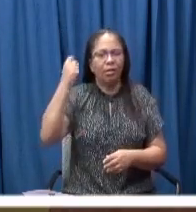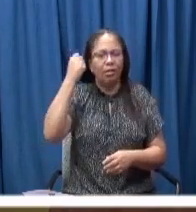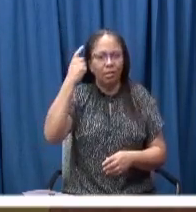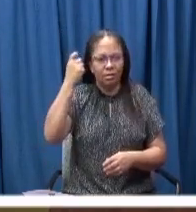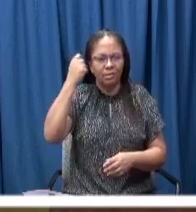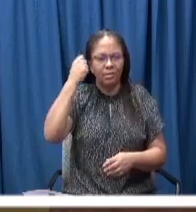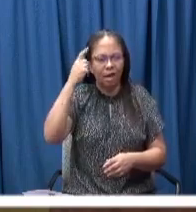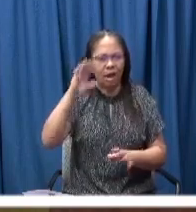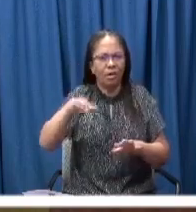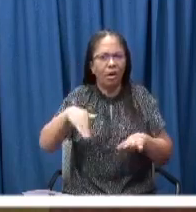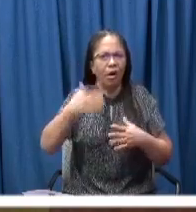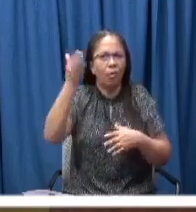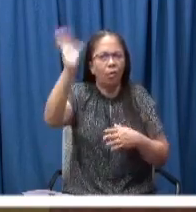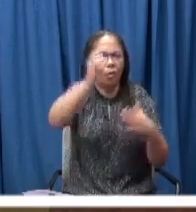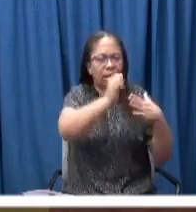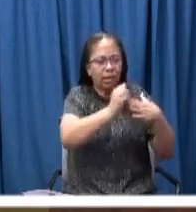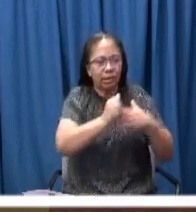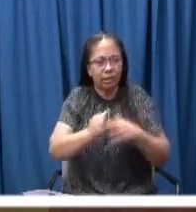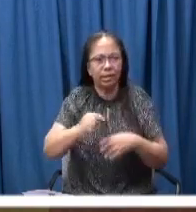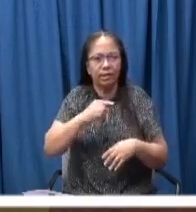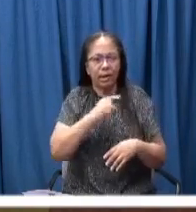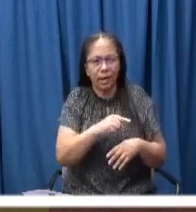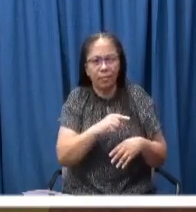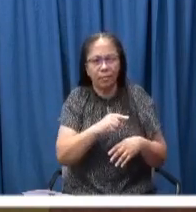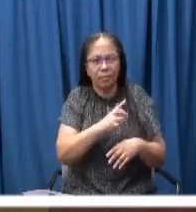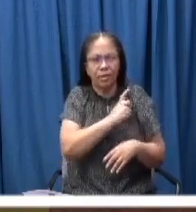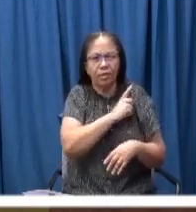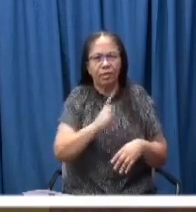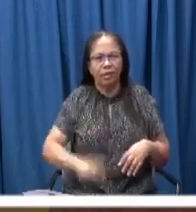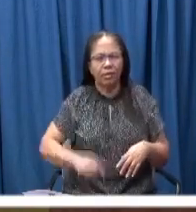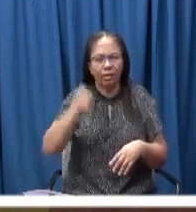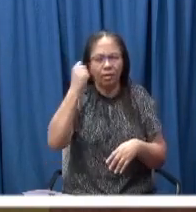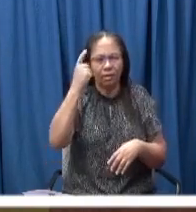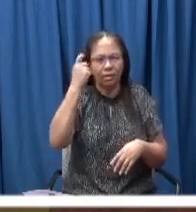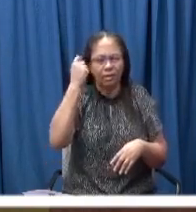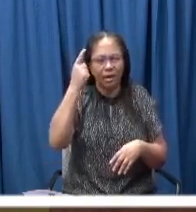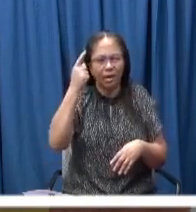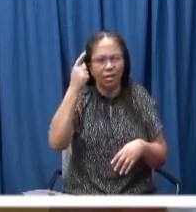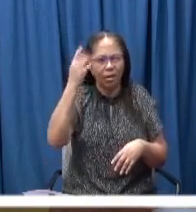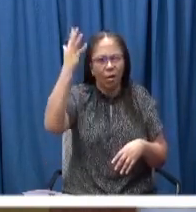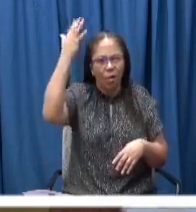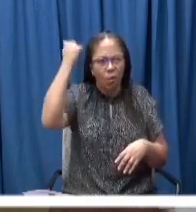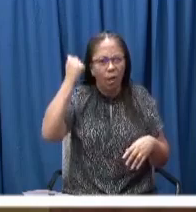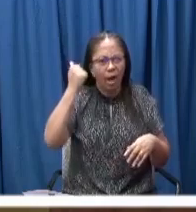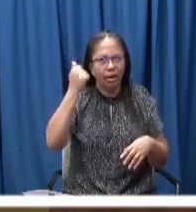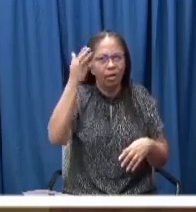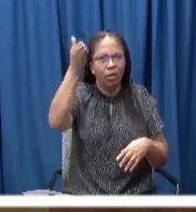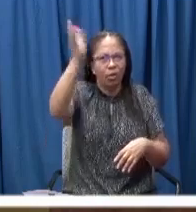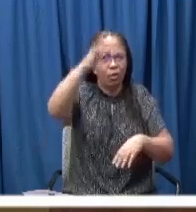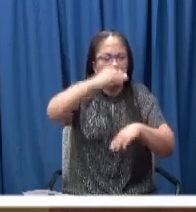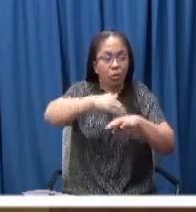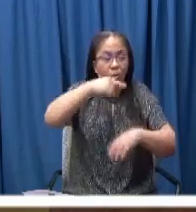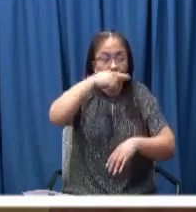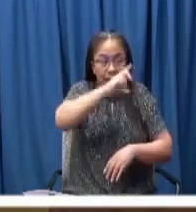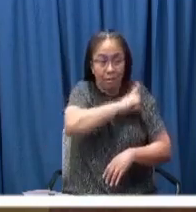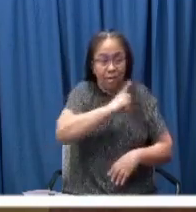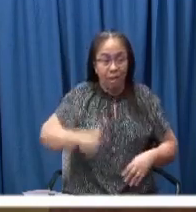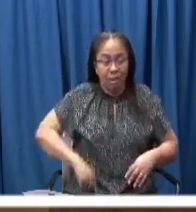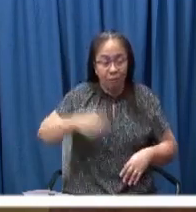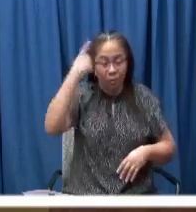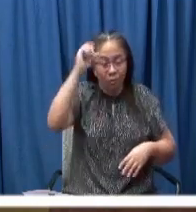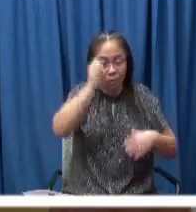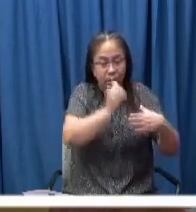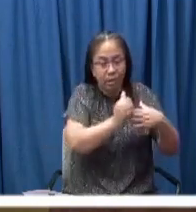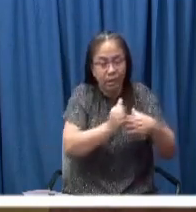shepherded him, David also understood the way that God called him to shepherd his people as a king. And so the